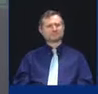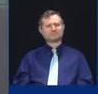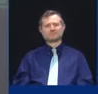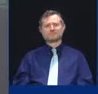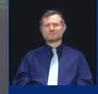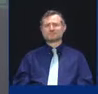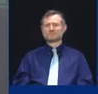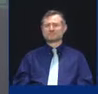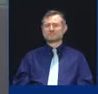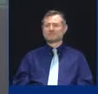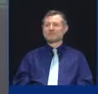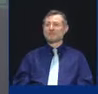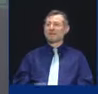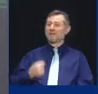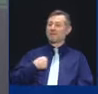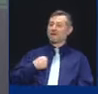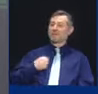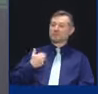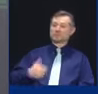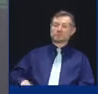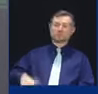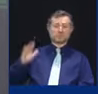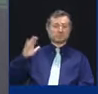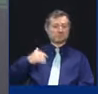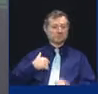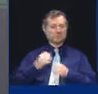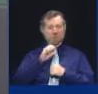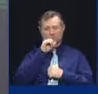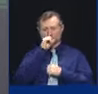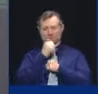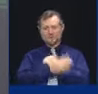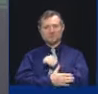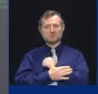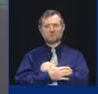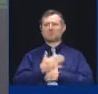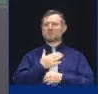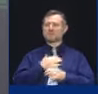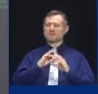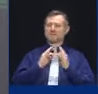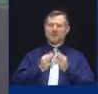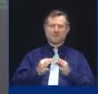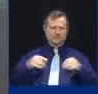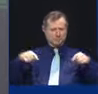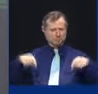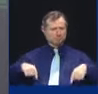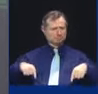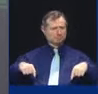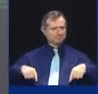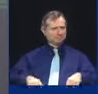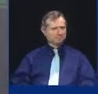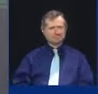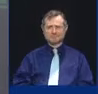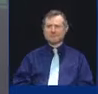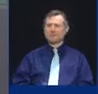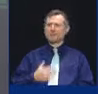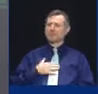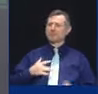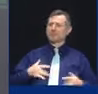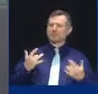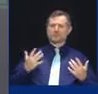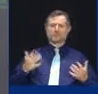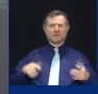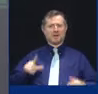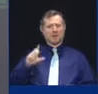I grew up in Orange County, and I've chosen to raise my family here. And it is a special thrill to see Legoland New York come to life next